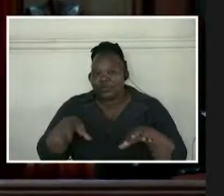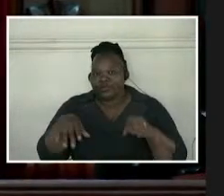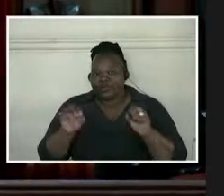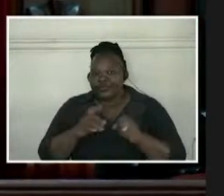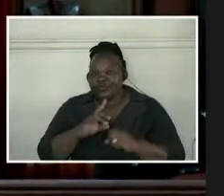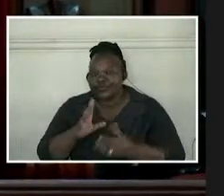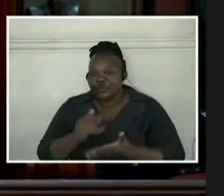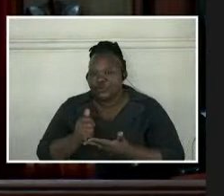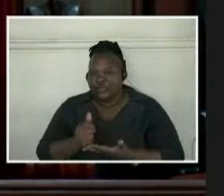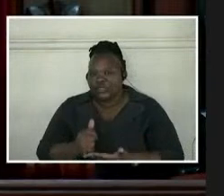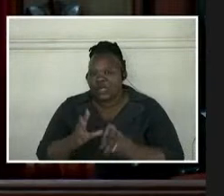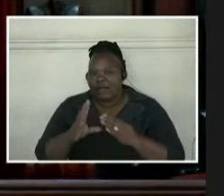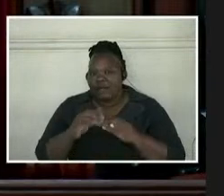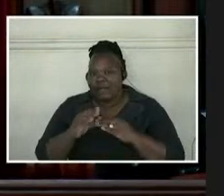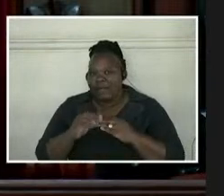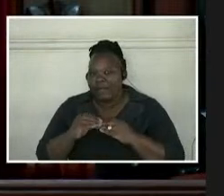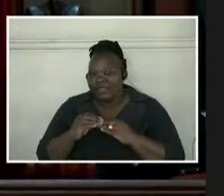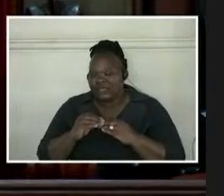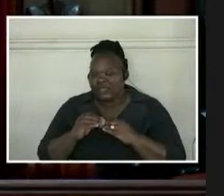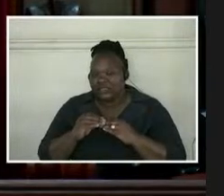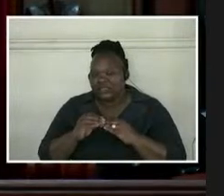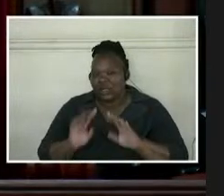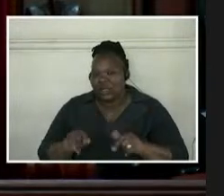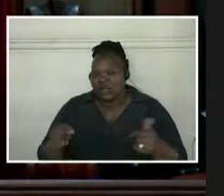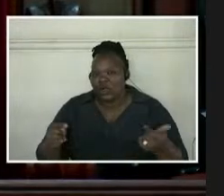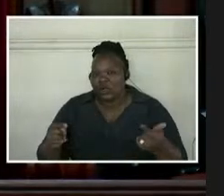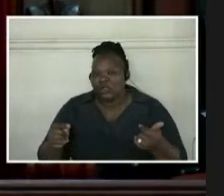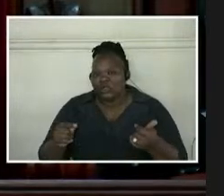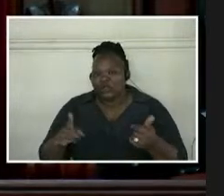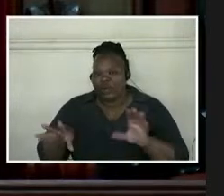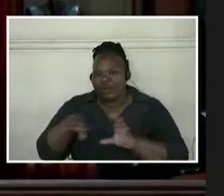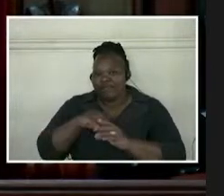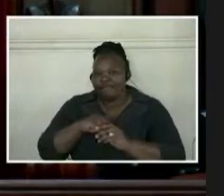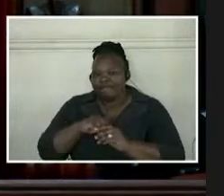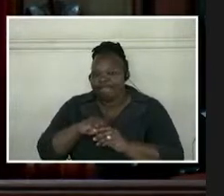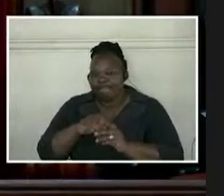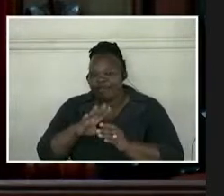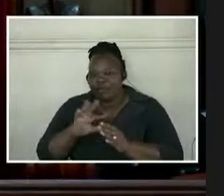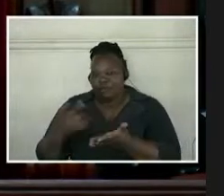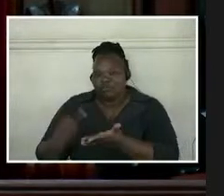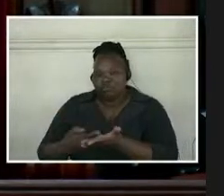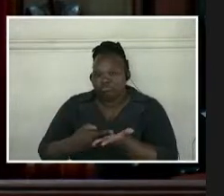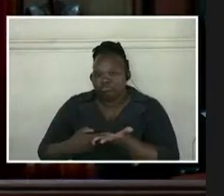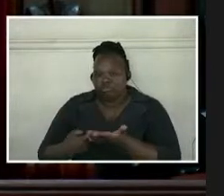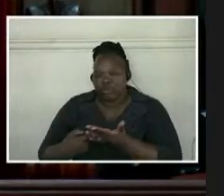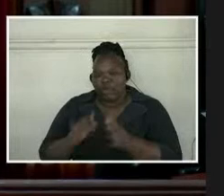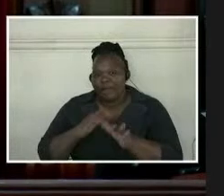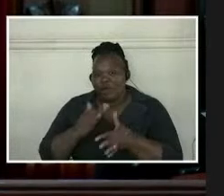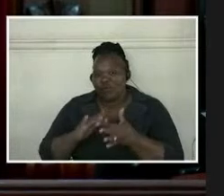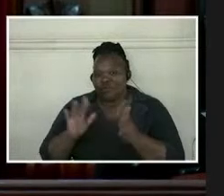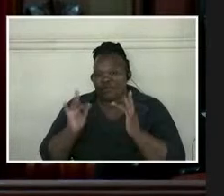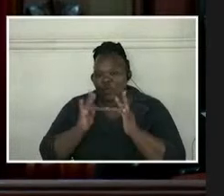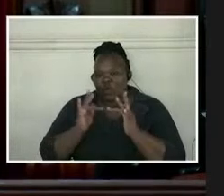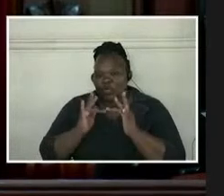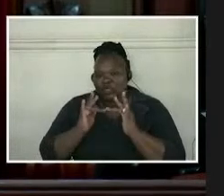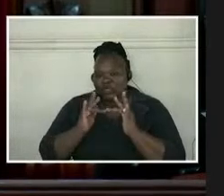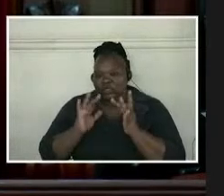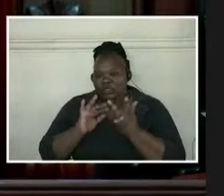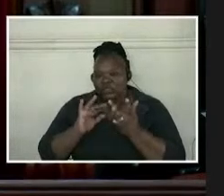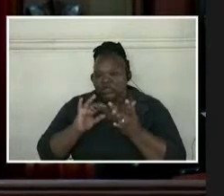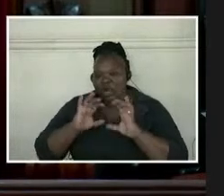try and assist members who may not be able to participate in a debate due to connectivity